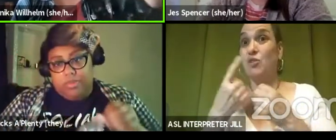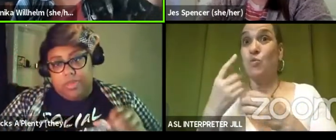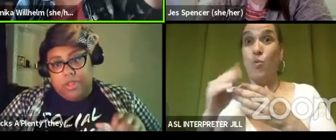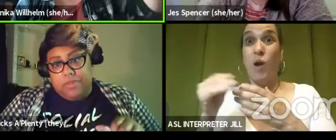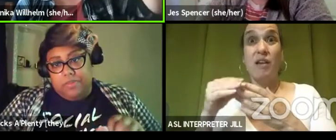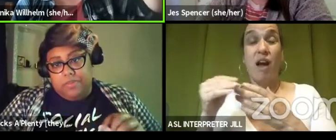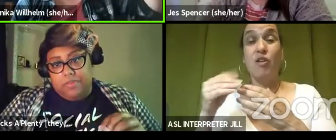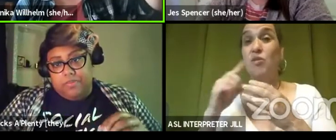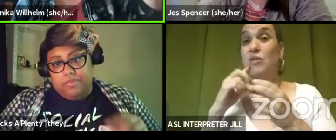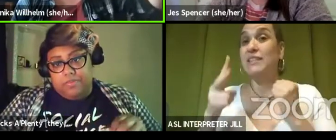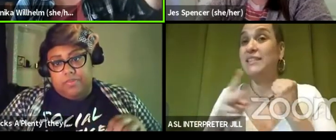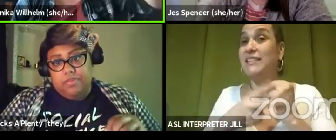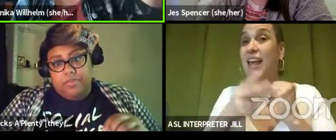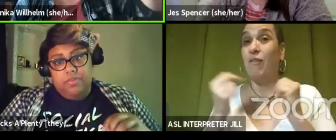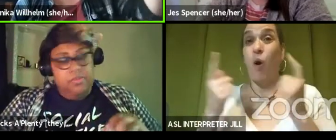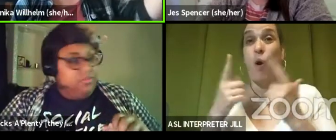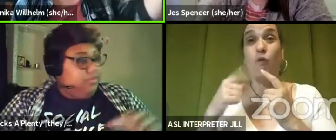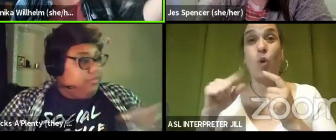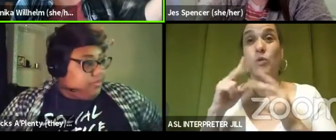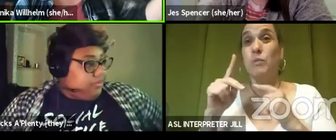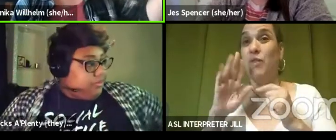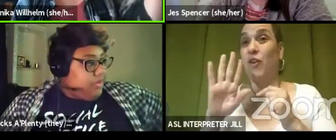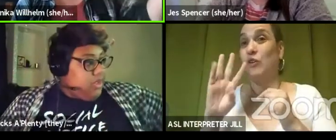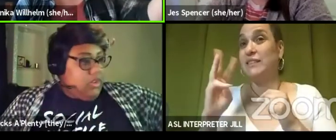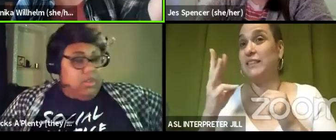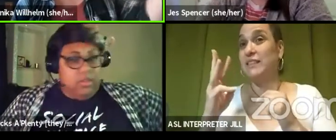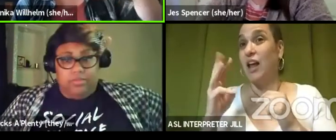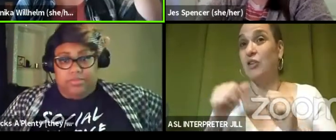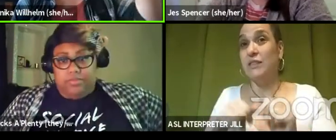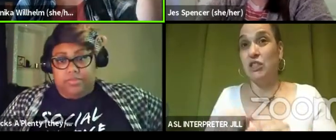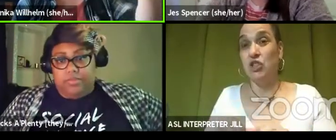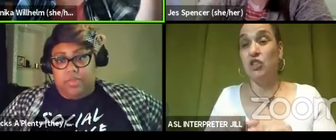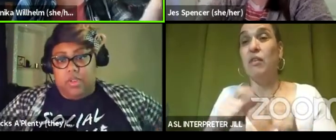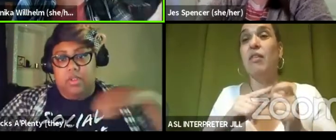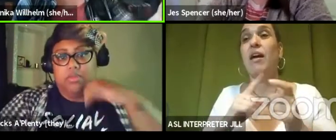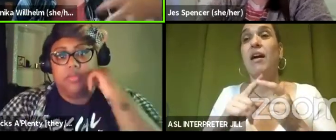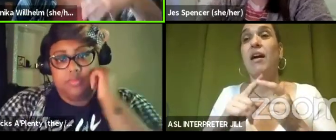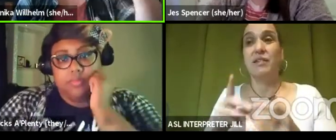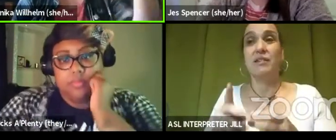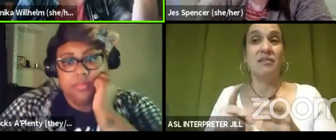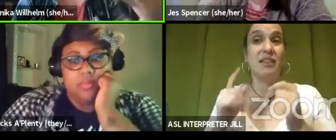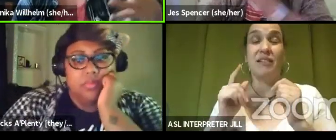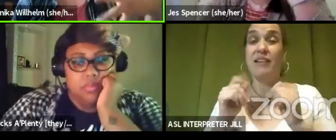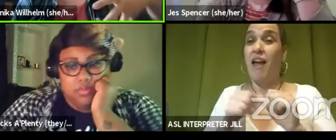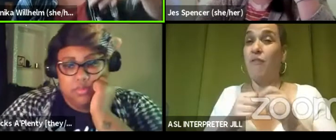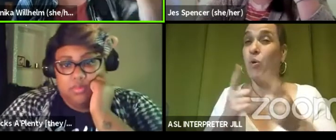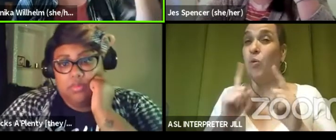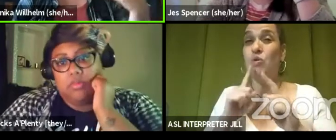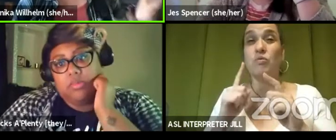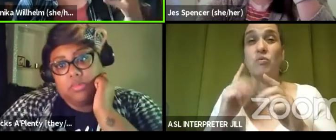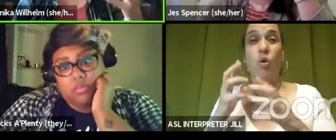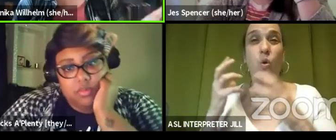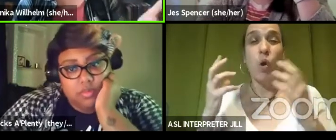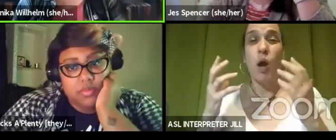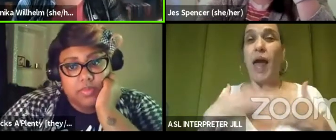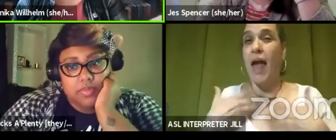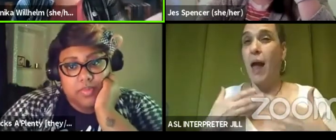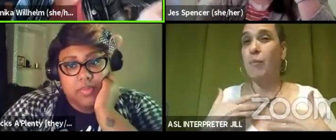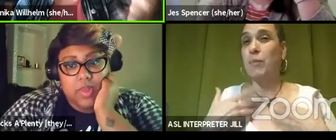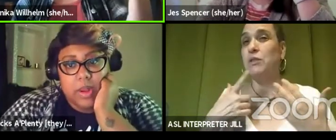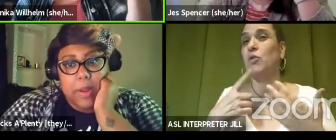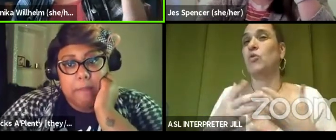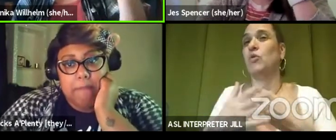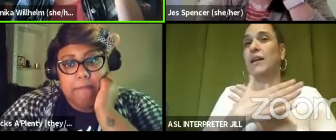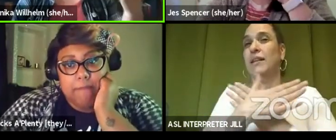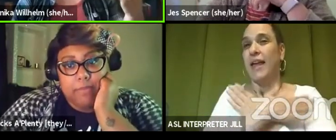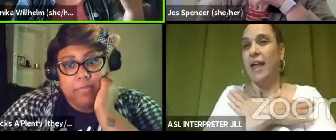saves all of those people their $6 each. And then suddenly everyone is so much happier and so much more relaxed, and then can actually be creative